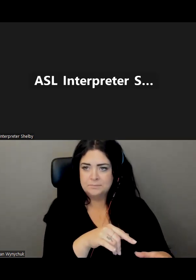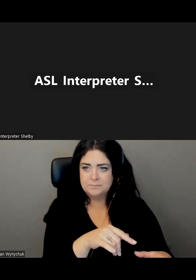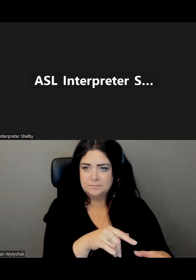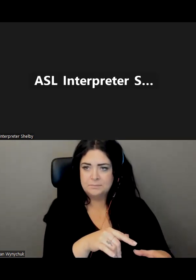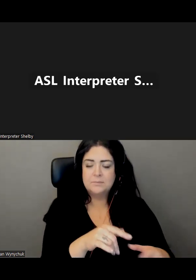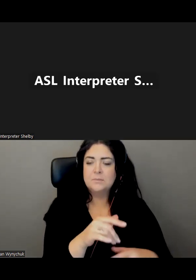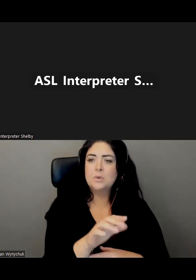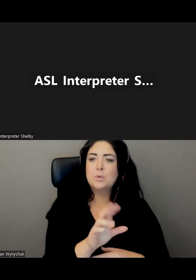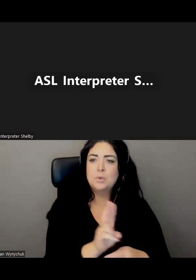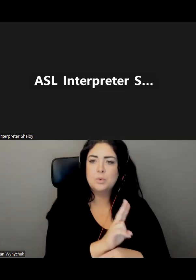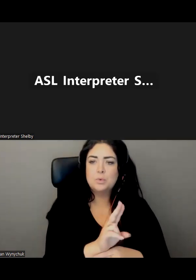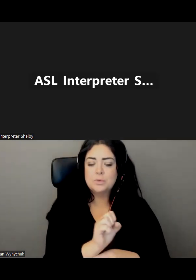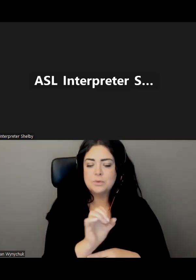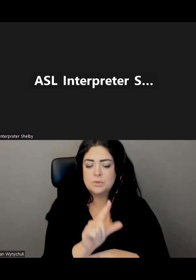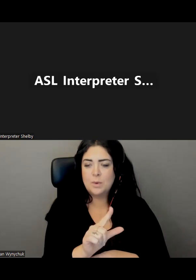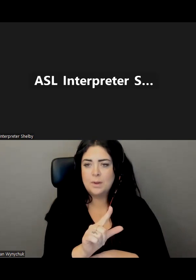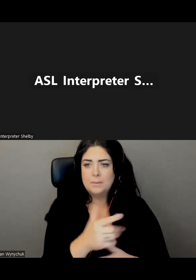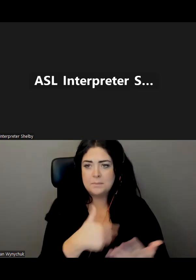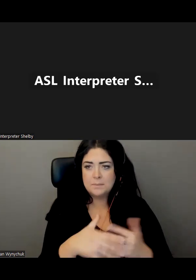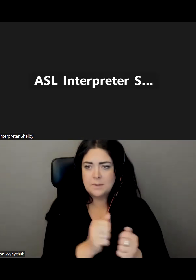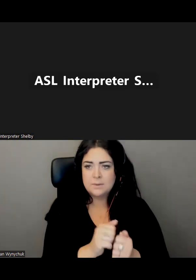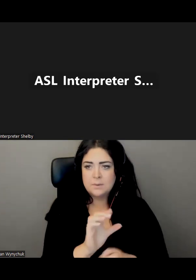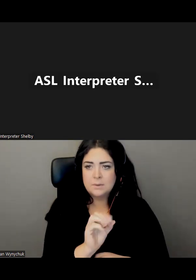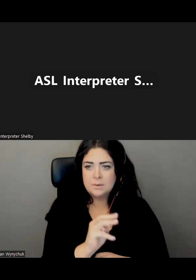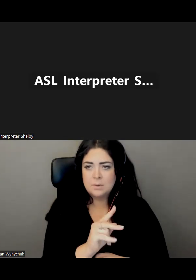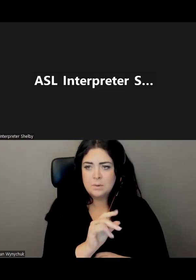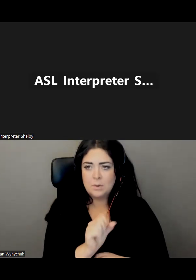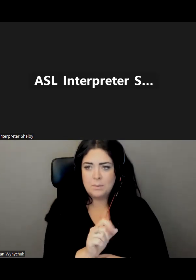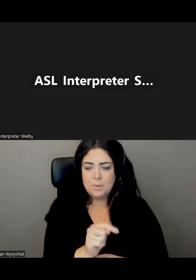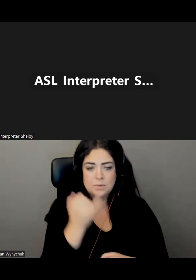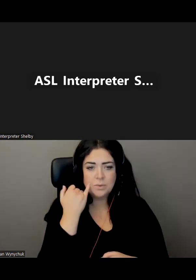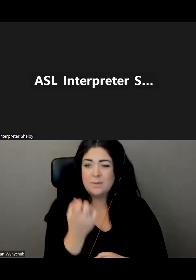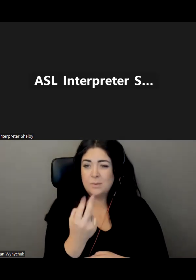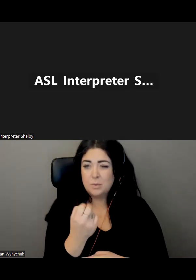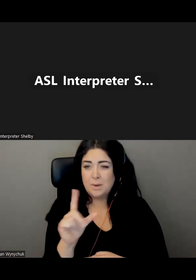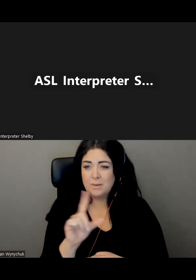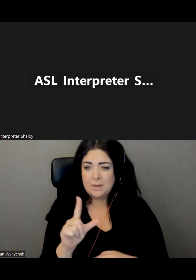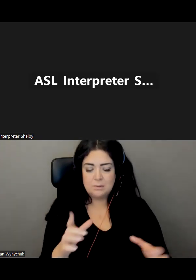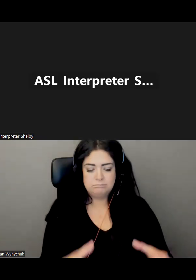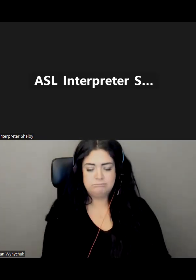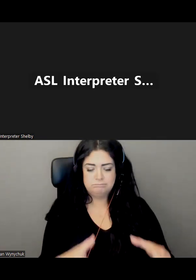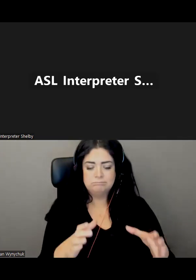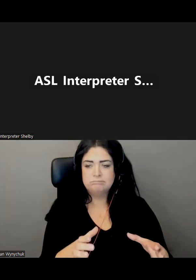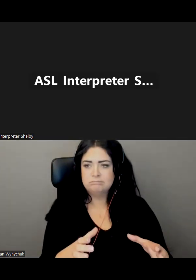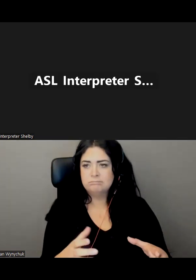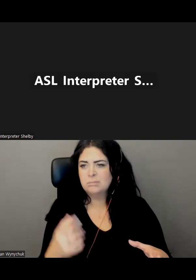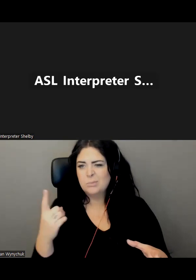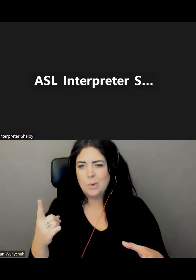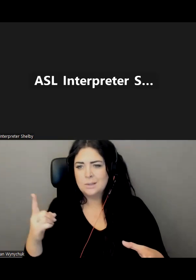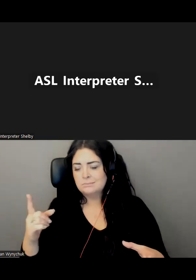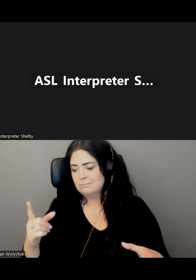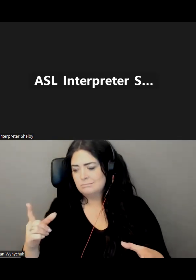up your bin. So if you've got a 12-liter bin, you're probably only going to want one big